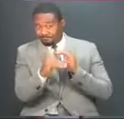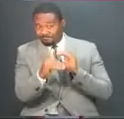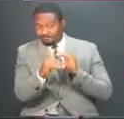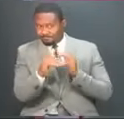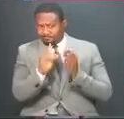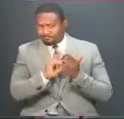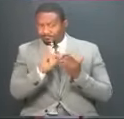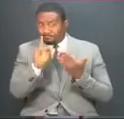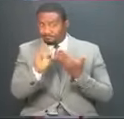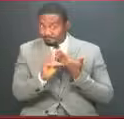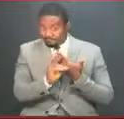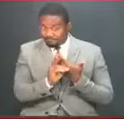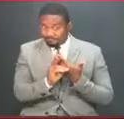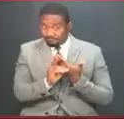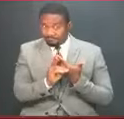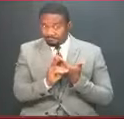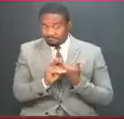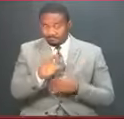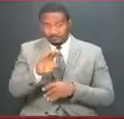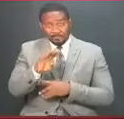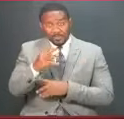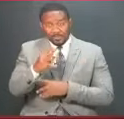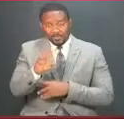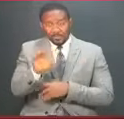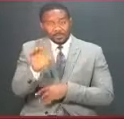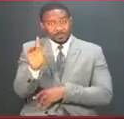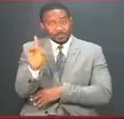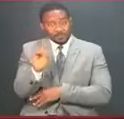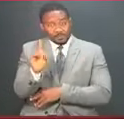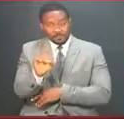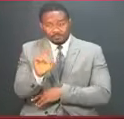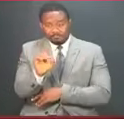dated 4 December 2025.